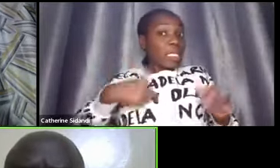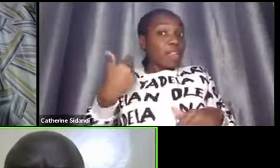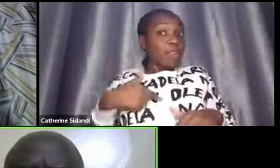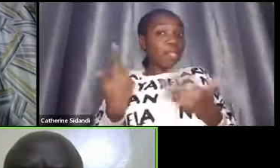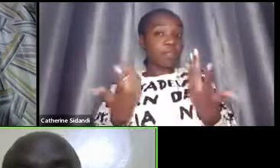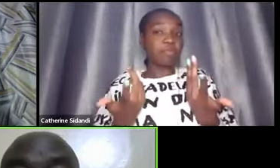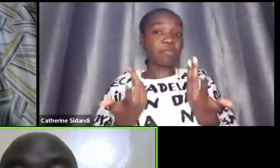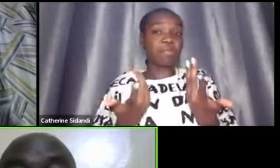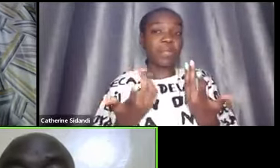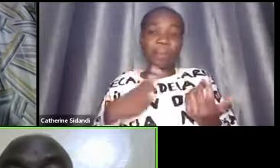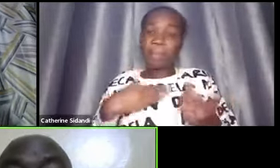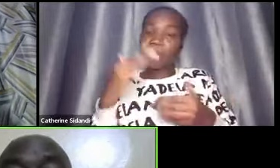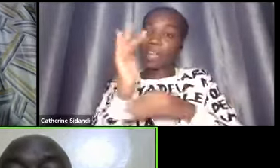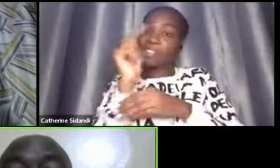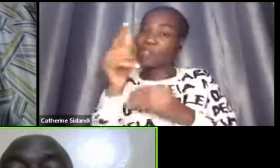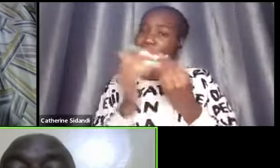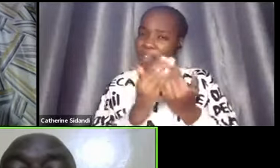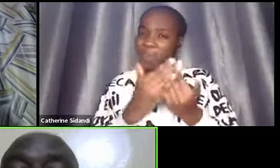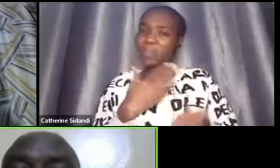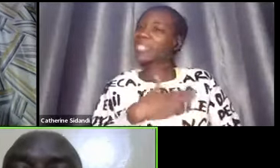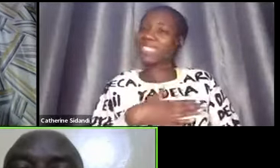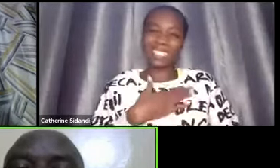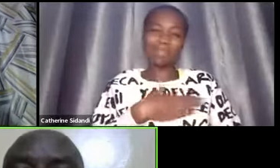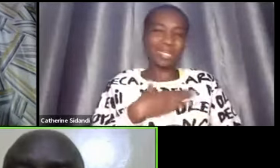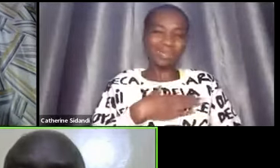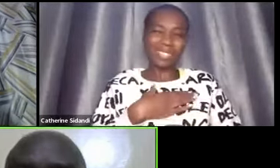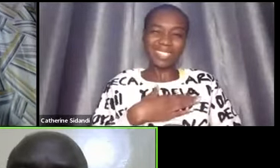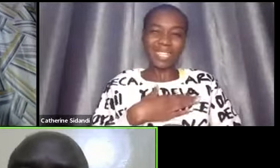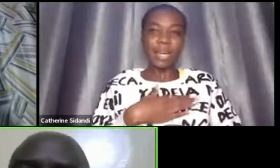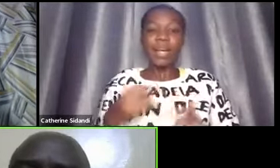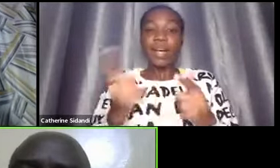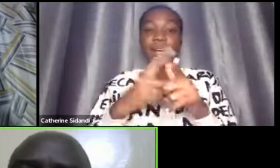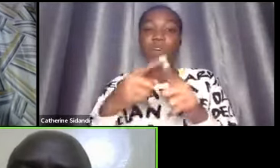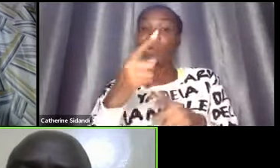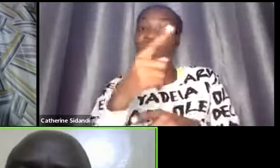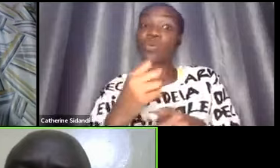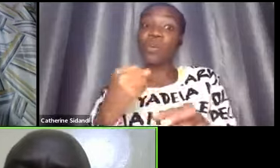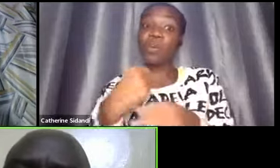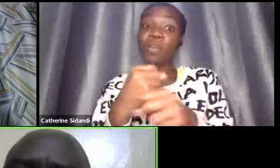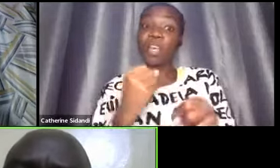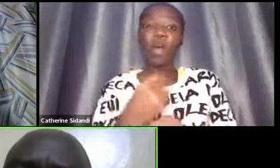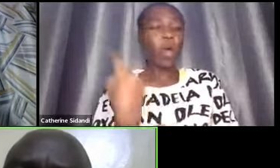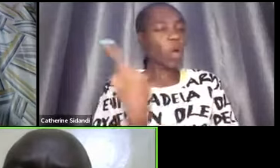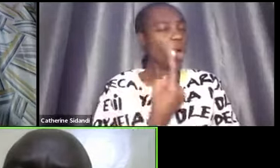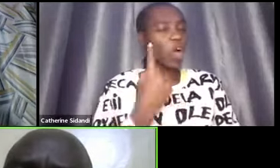favor? Please, can you organize such that you play only country